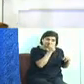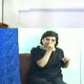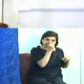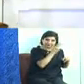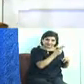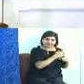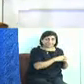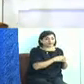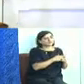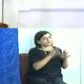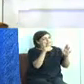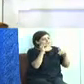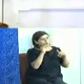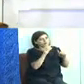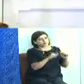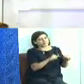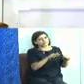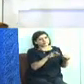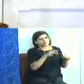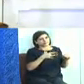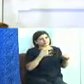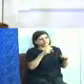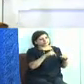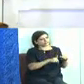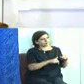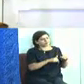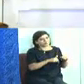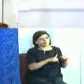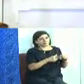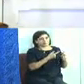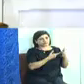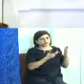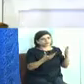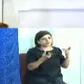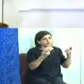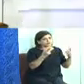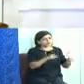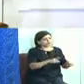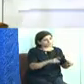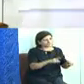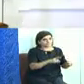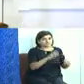I hope you can feel this like I feel this. There's something happens. And I hope